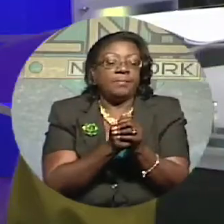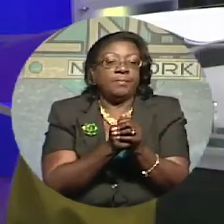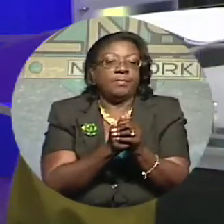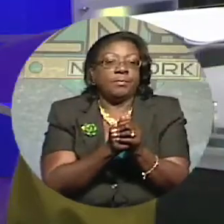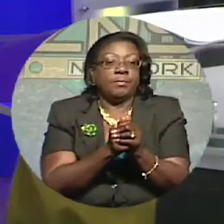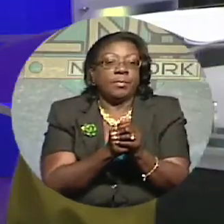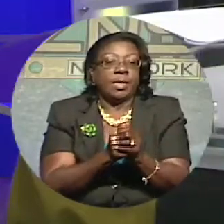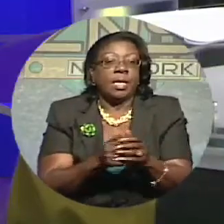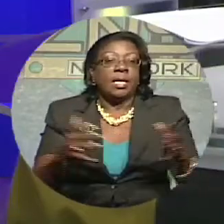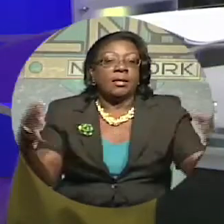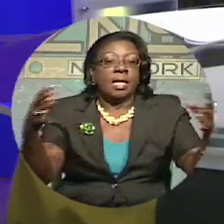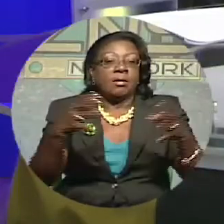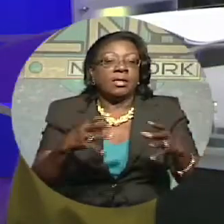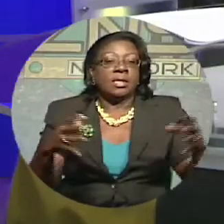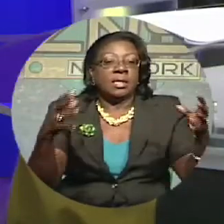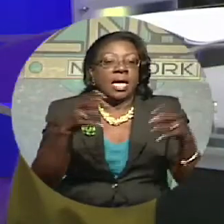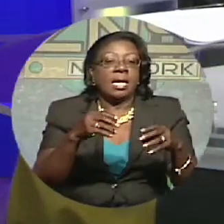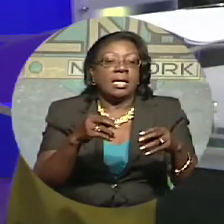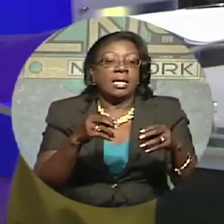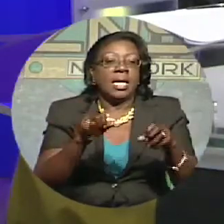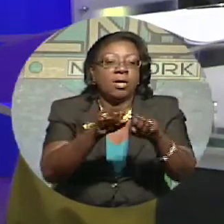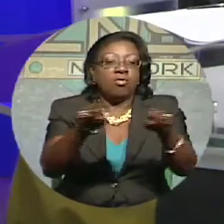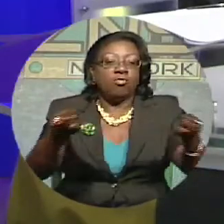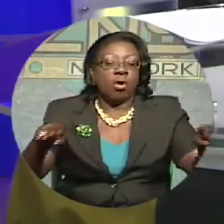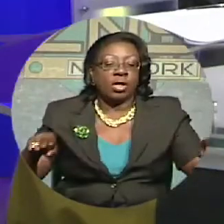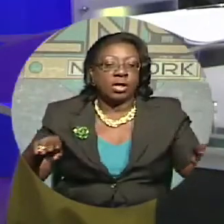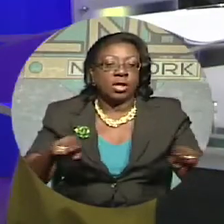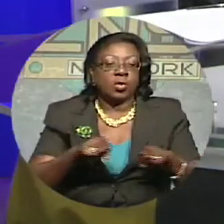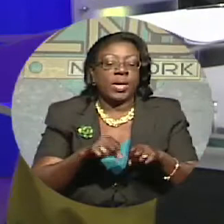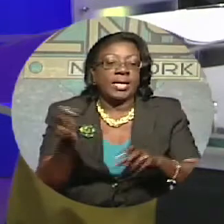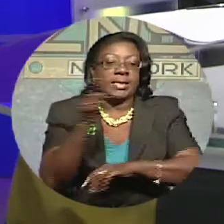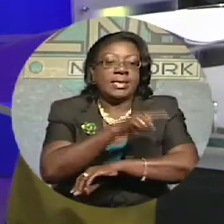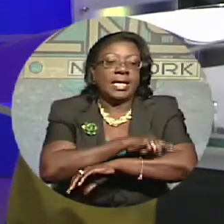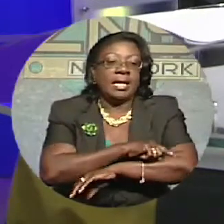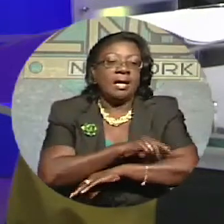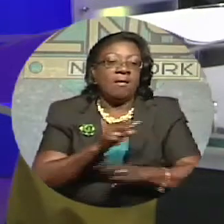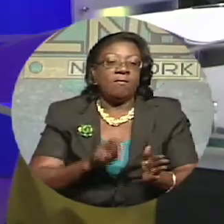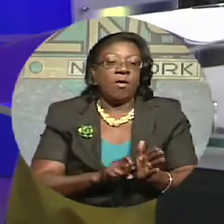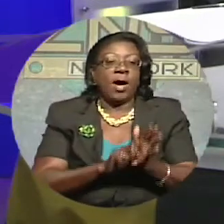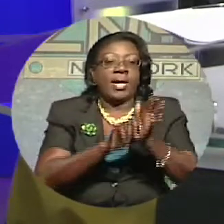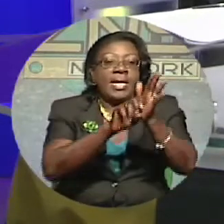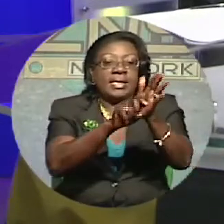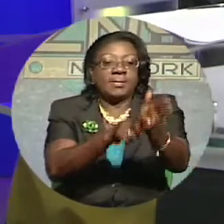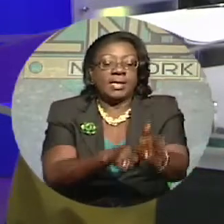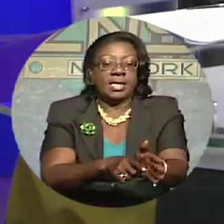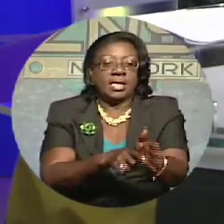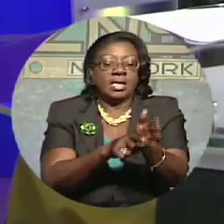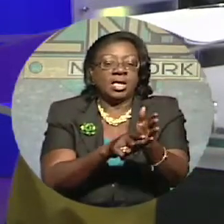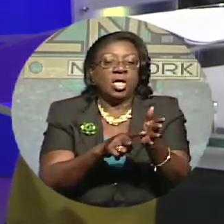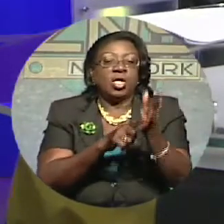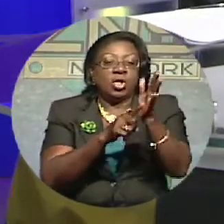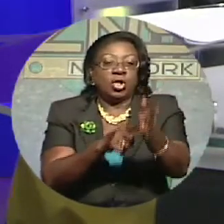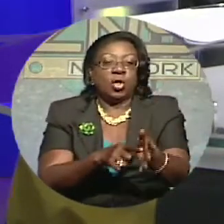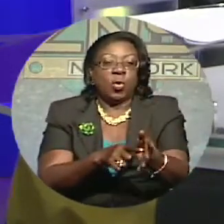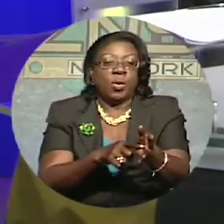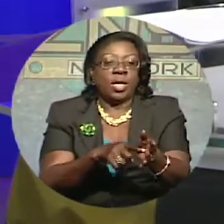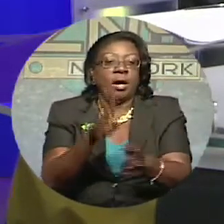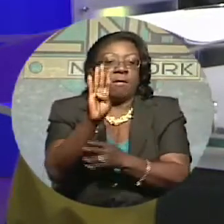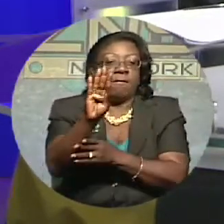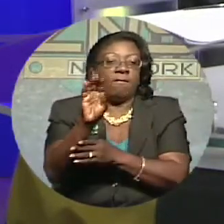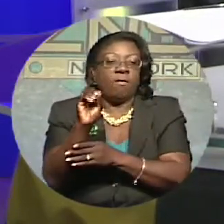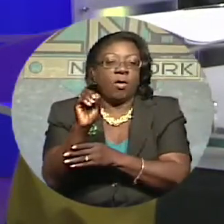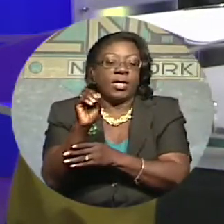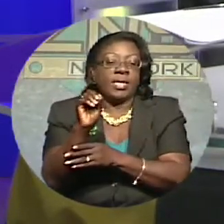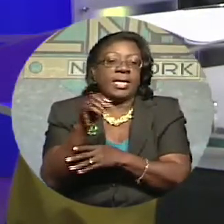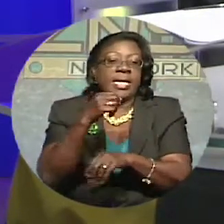Hundreds gathered in Rawson Square today for an independence exhibition featuring the unveiling of a set of commemorative 40th